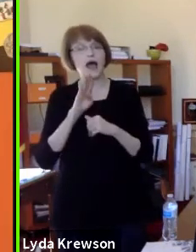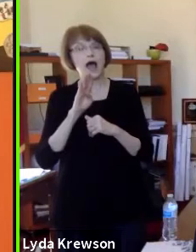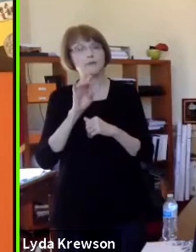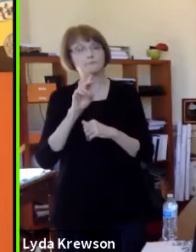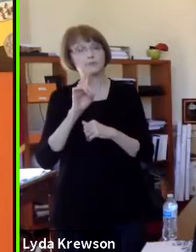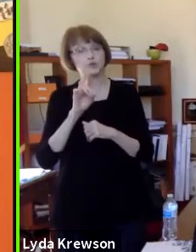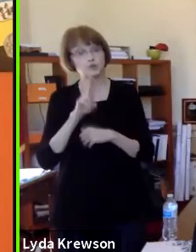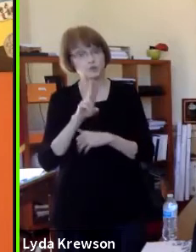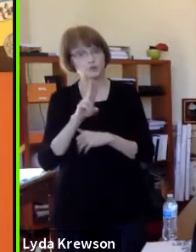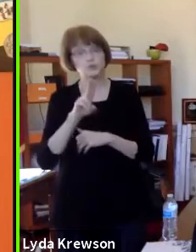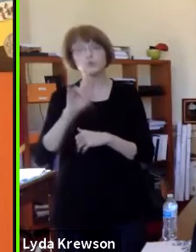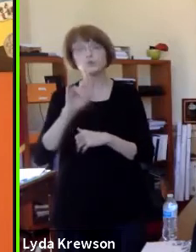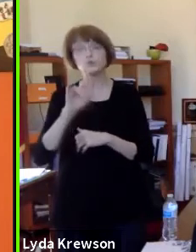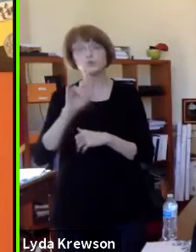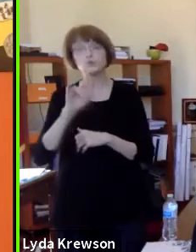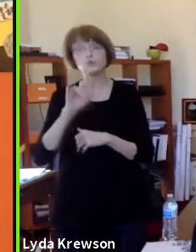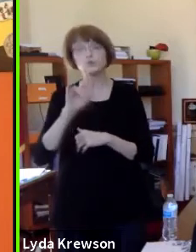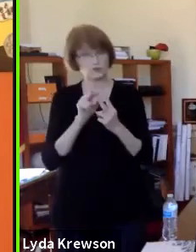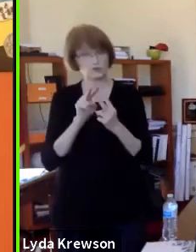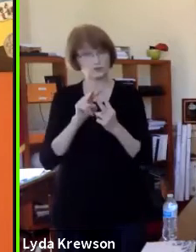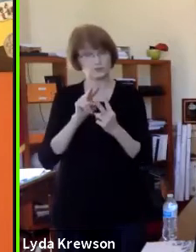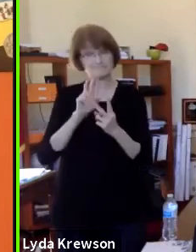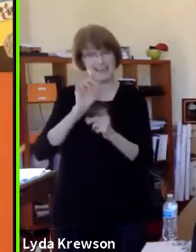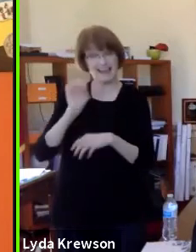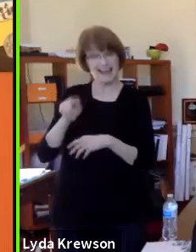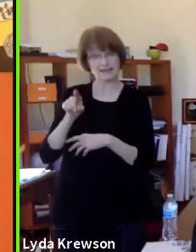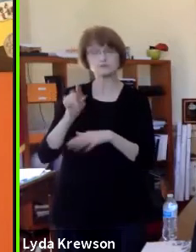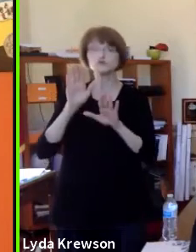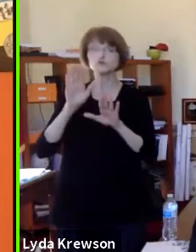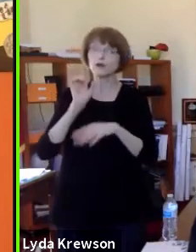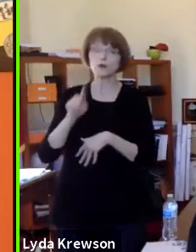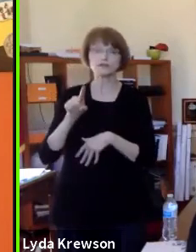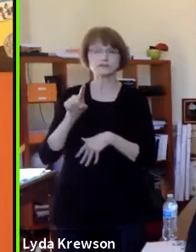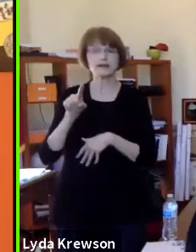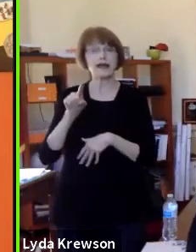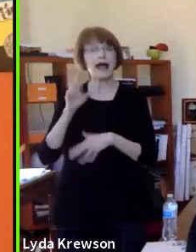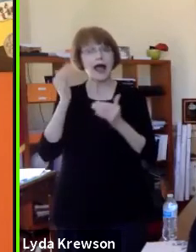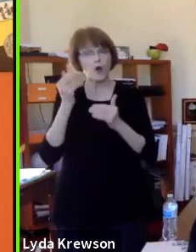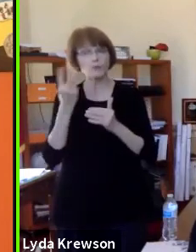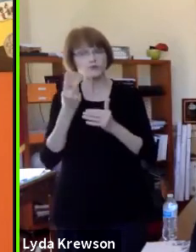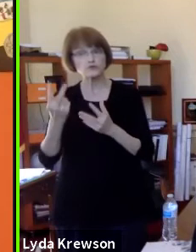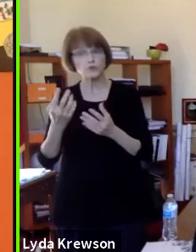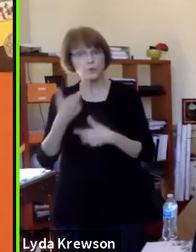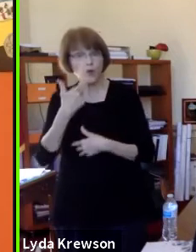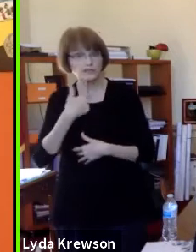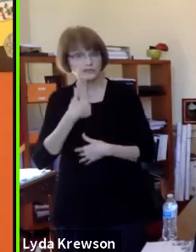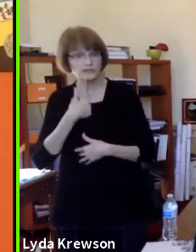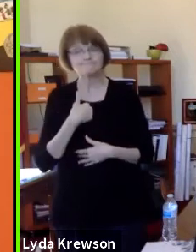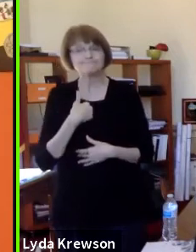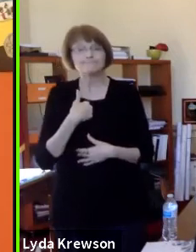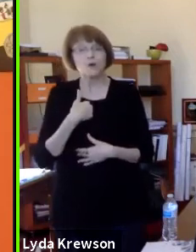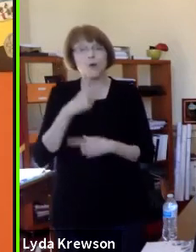is a great question. I hope you're both watching. We don't know the answer to that.